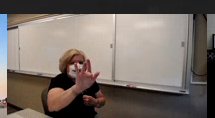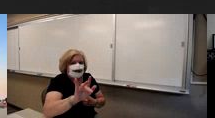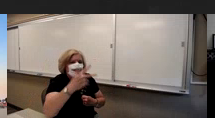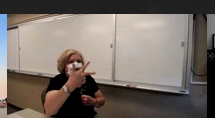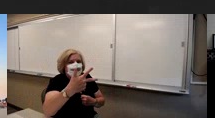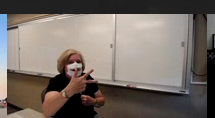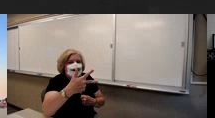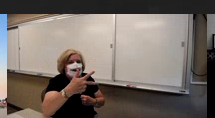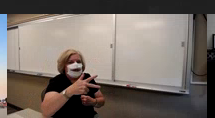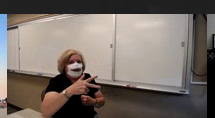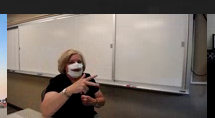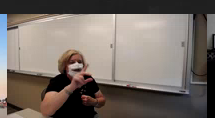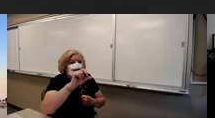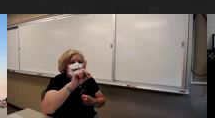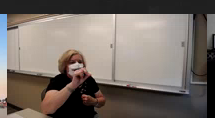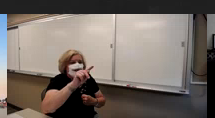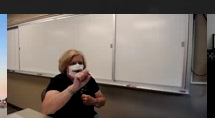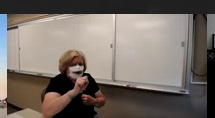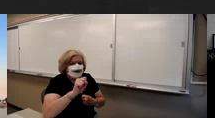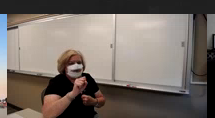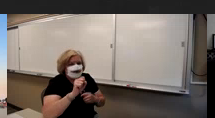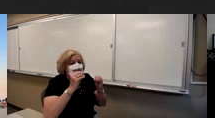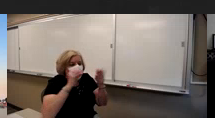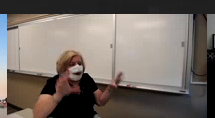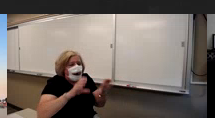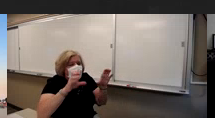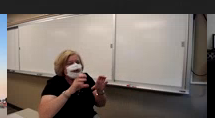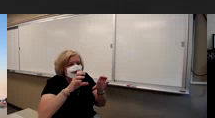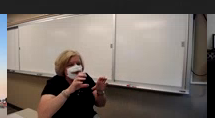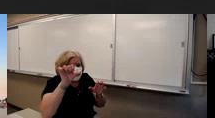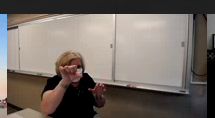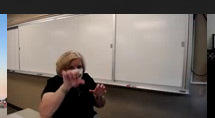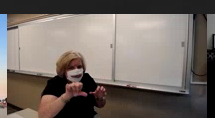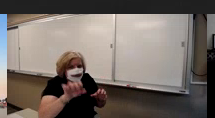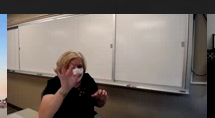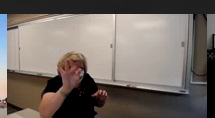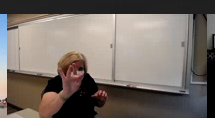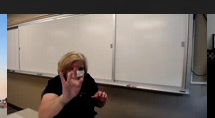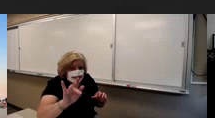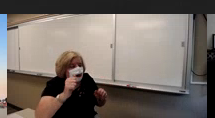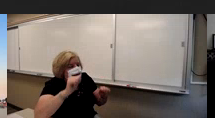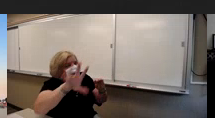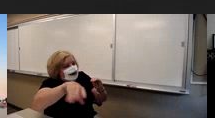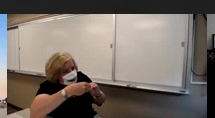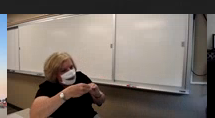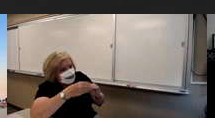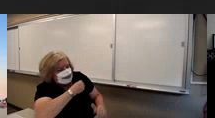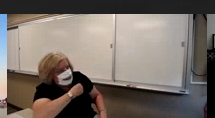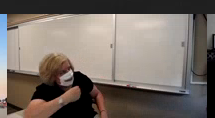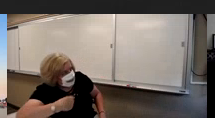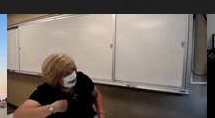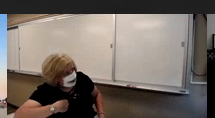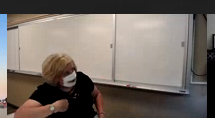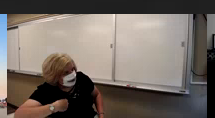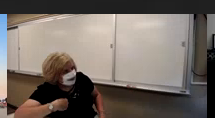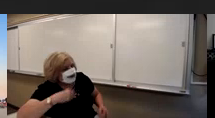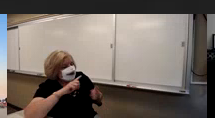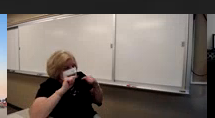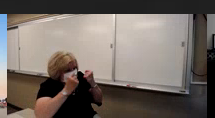dots, which is our more action buttons, I can choose to add members, edit the team,